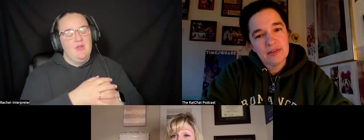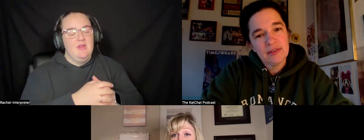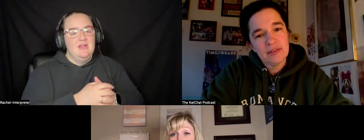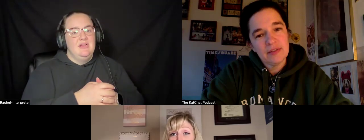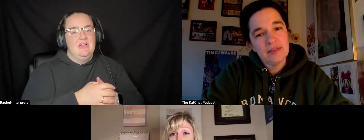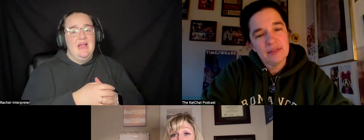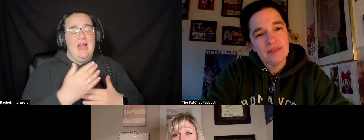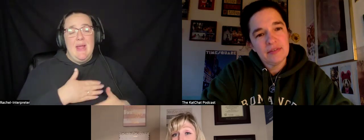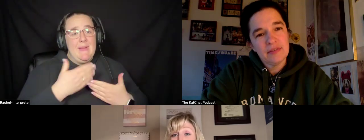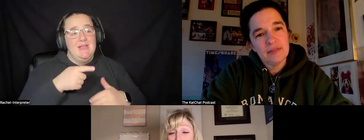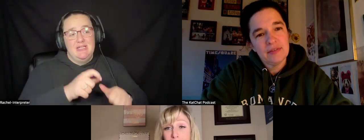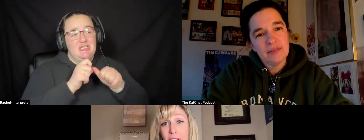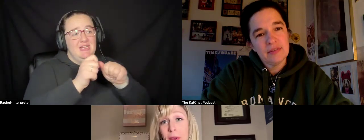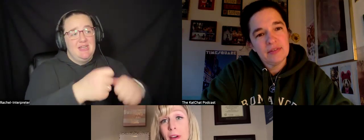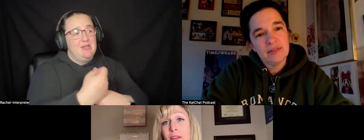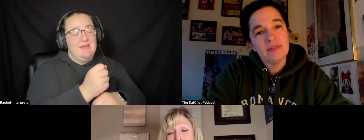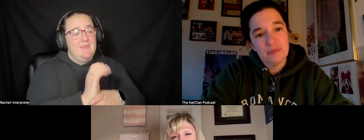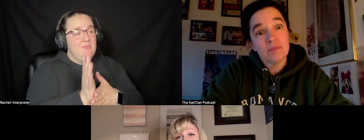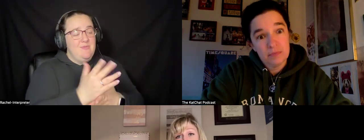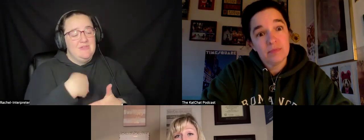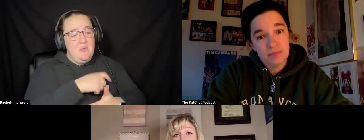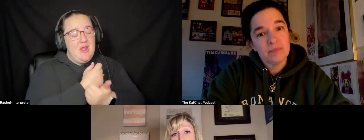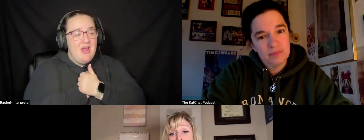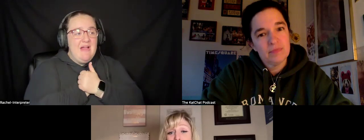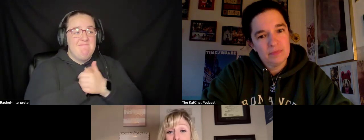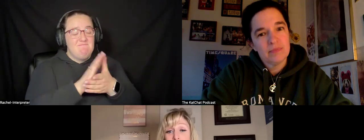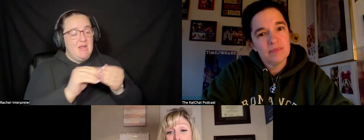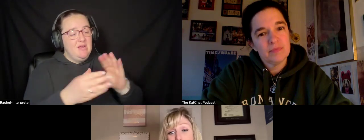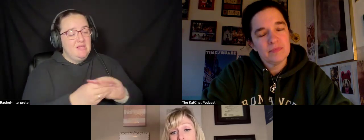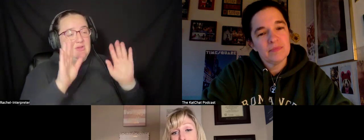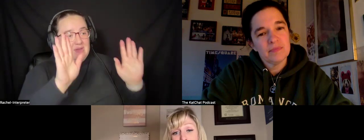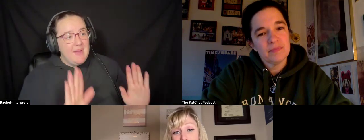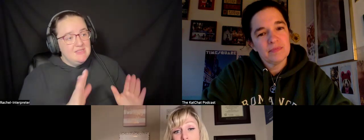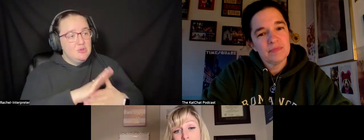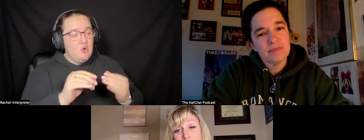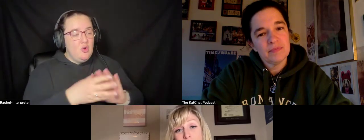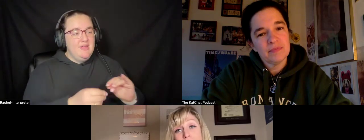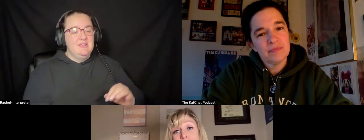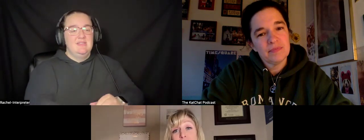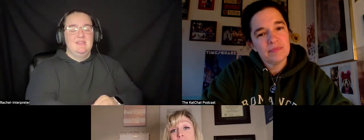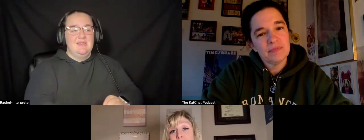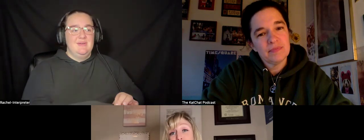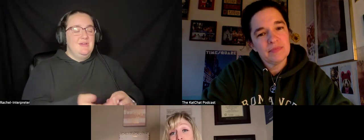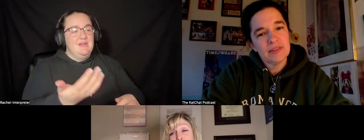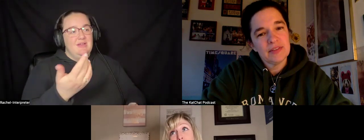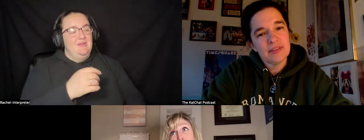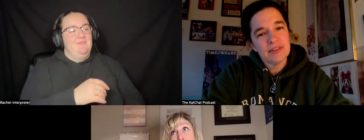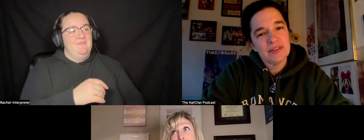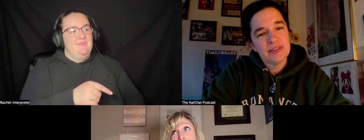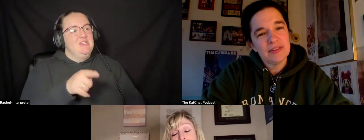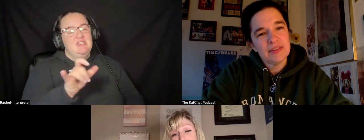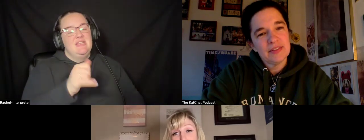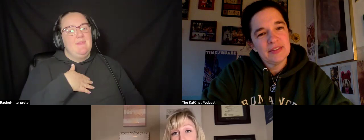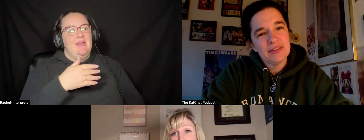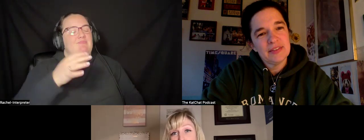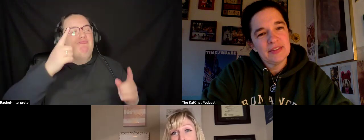that she continues to make movies that we love and tell wonderful stories. But I just she's like also like my dream